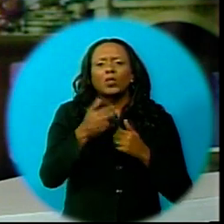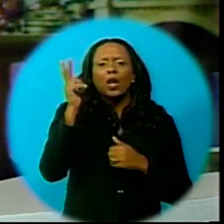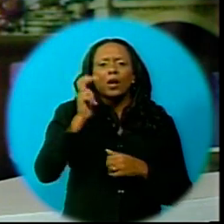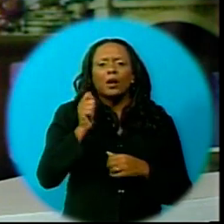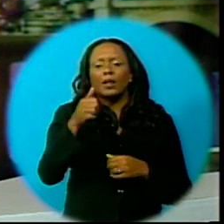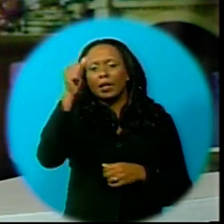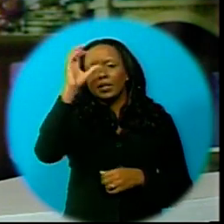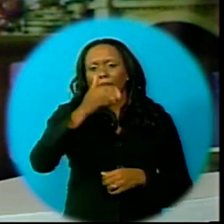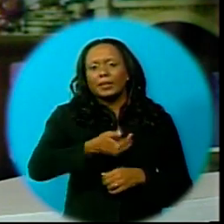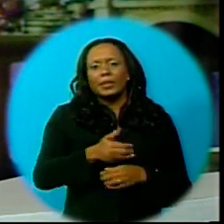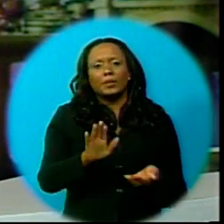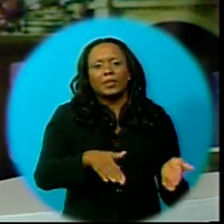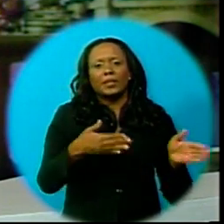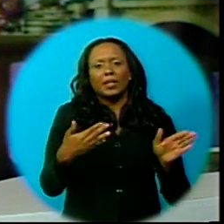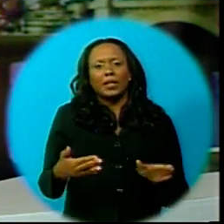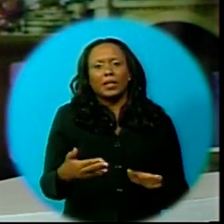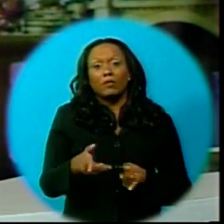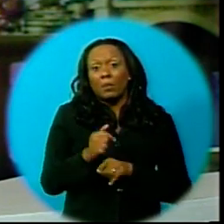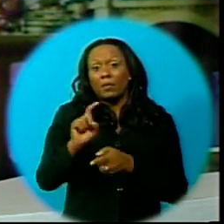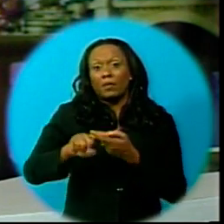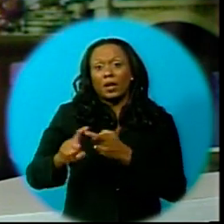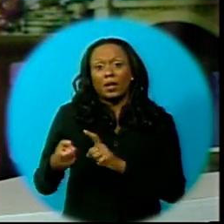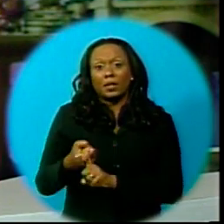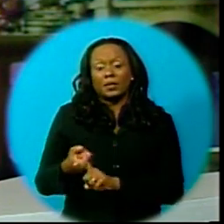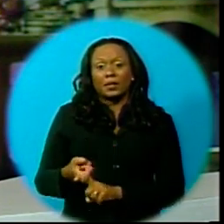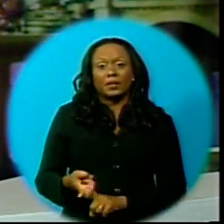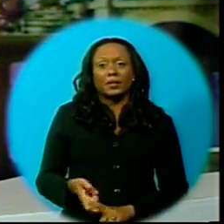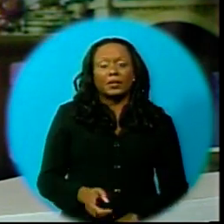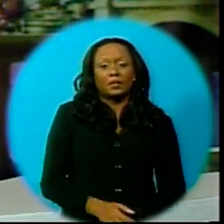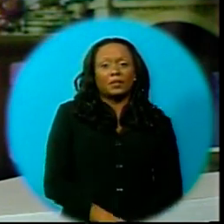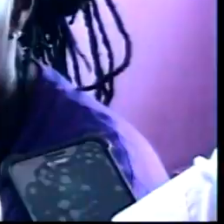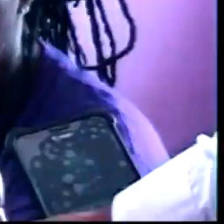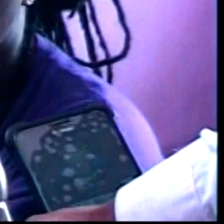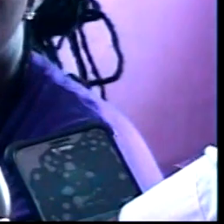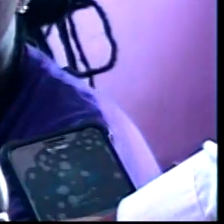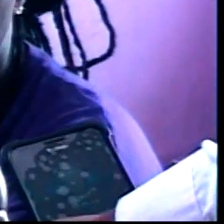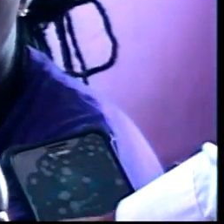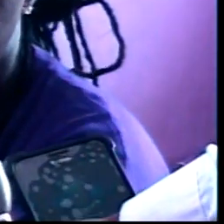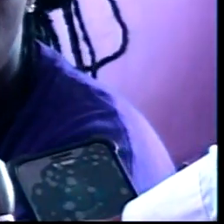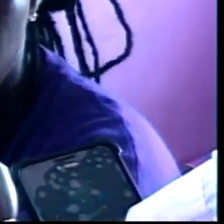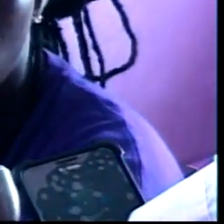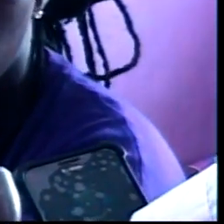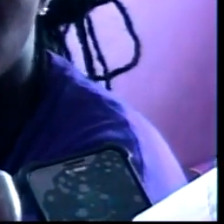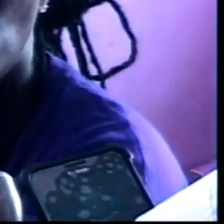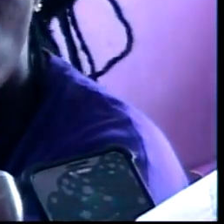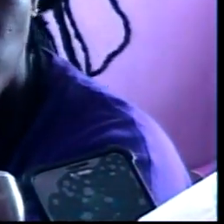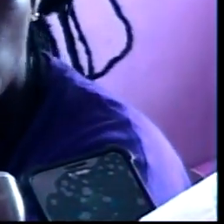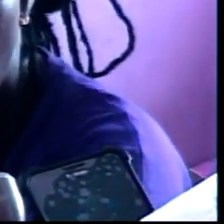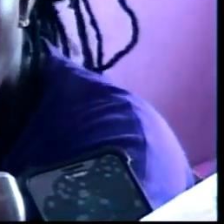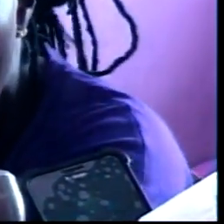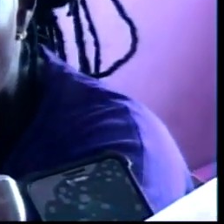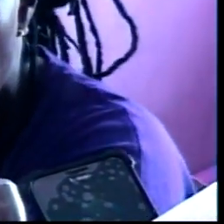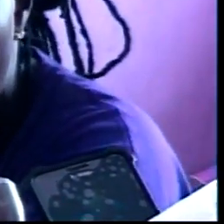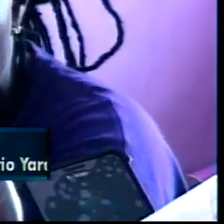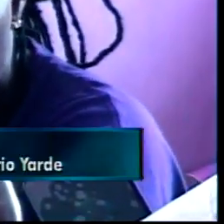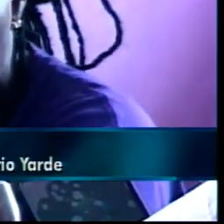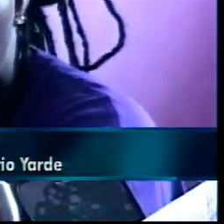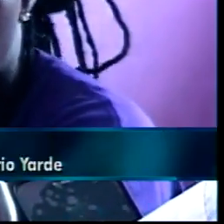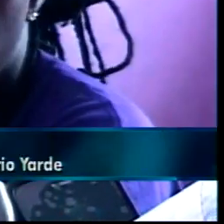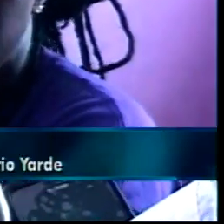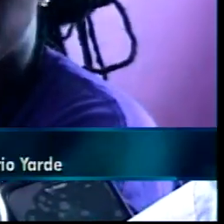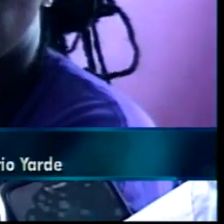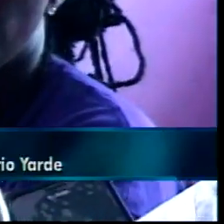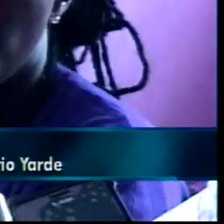news of her son's death from one of his friends. He come and say, get to the hospital, get to the hospital. I say, what, wait to go to the